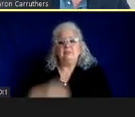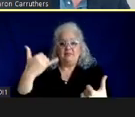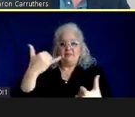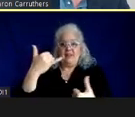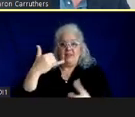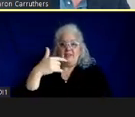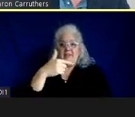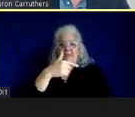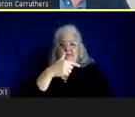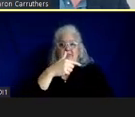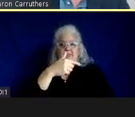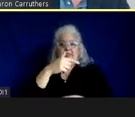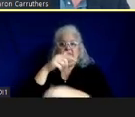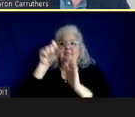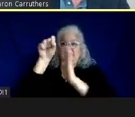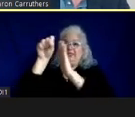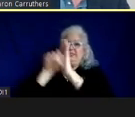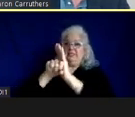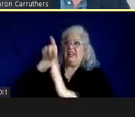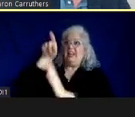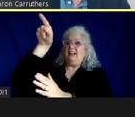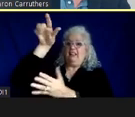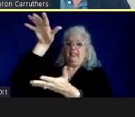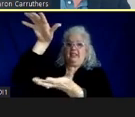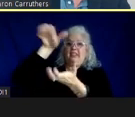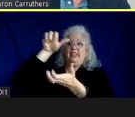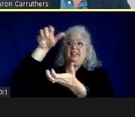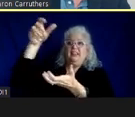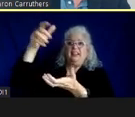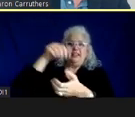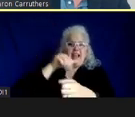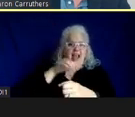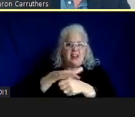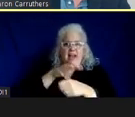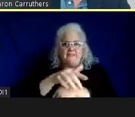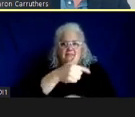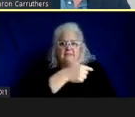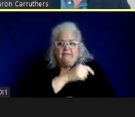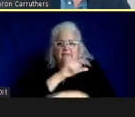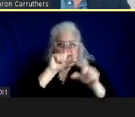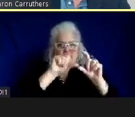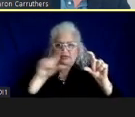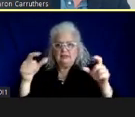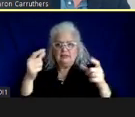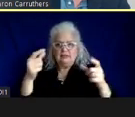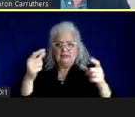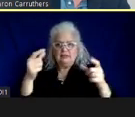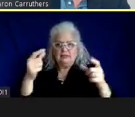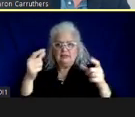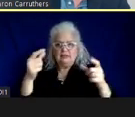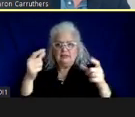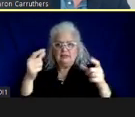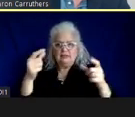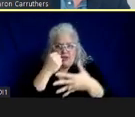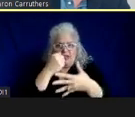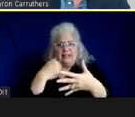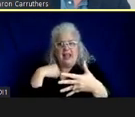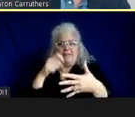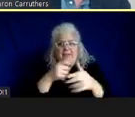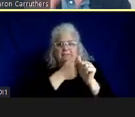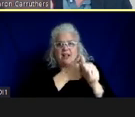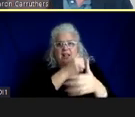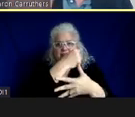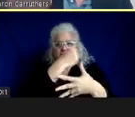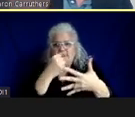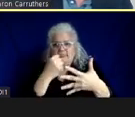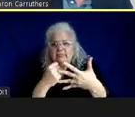advocacy work on the Community Vaccine Advisory Committee has been. There's just not enough supply to immunize all people who are willing to accept the vaccine.